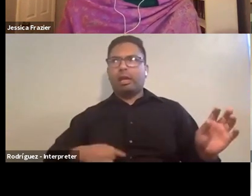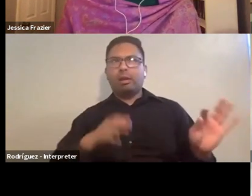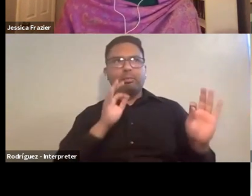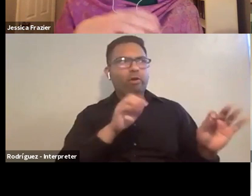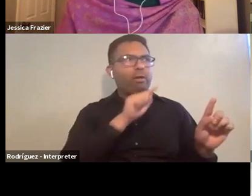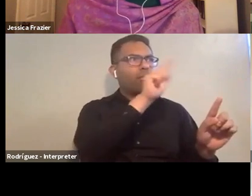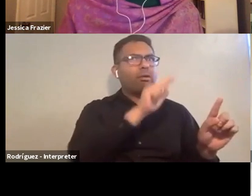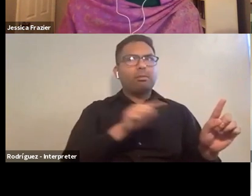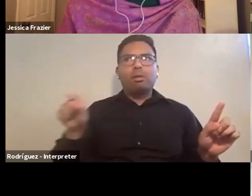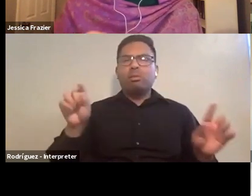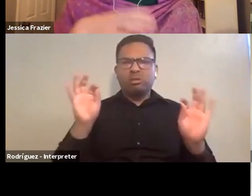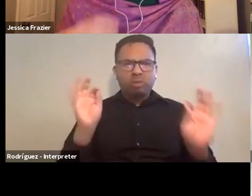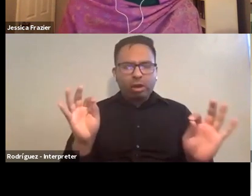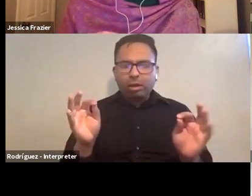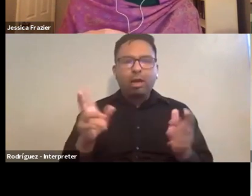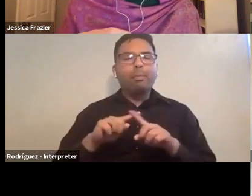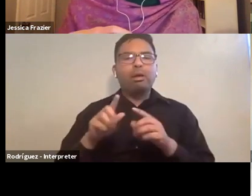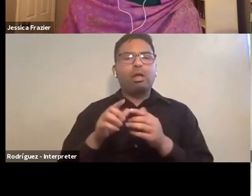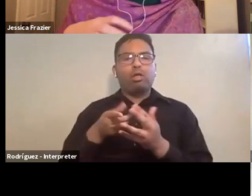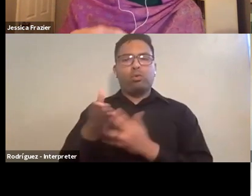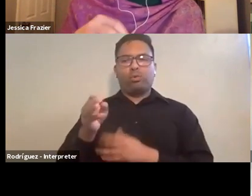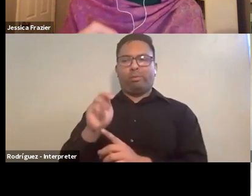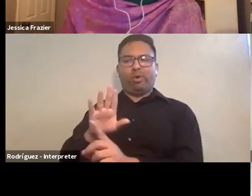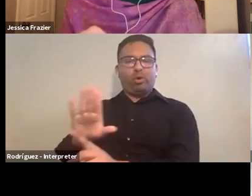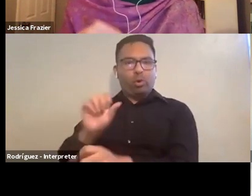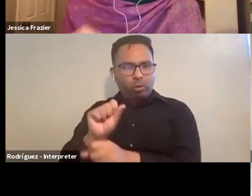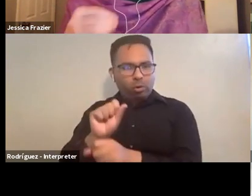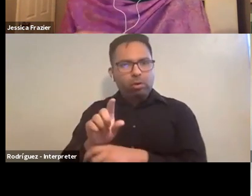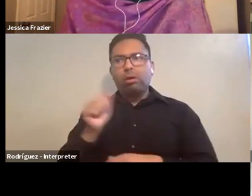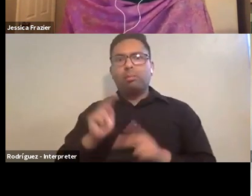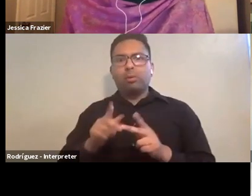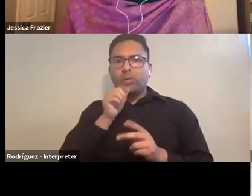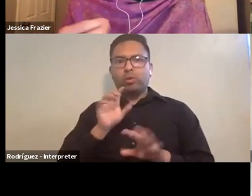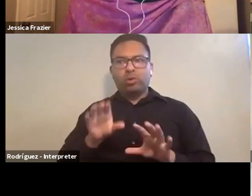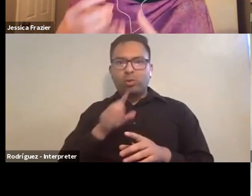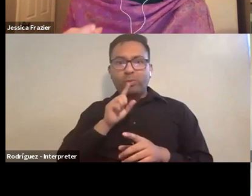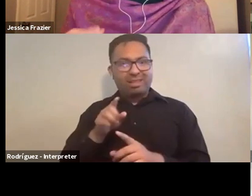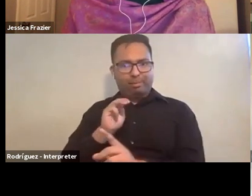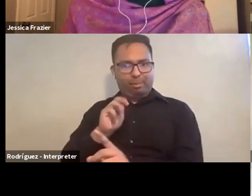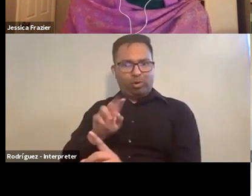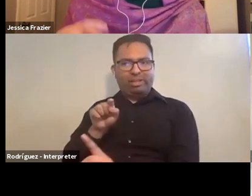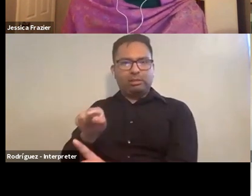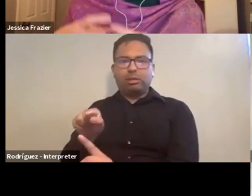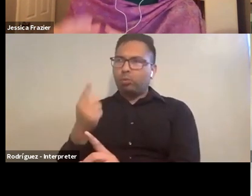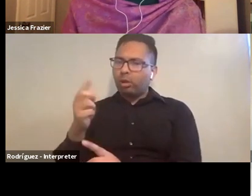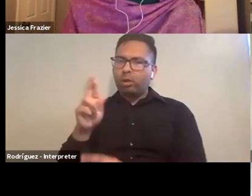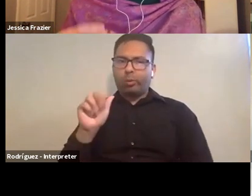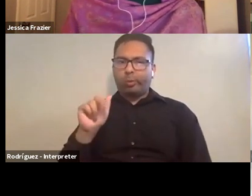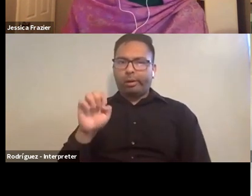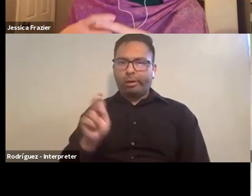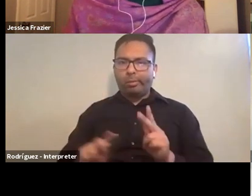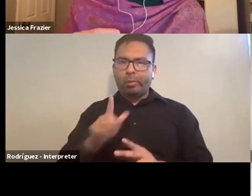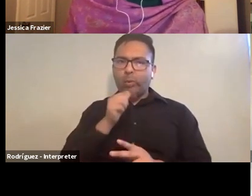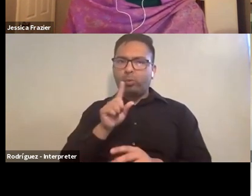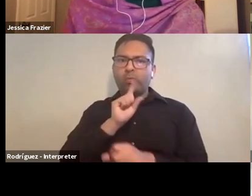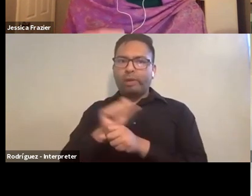see through Margaret's work and through other people who were able to actually spend real time, but Margaret is one of the very rare people who were actually able to